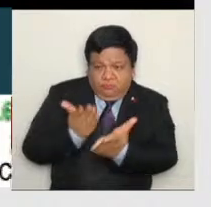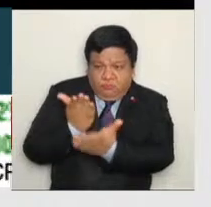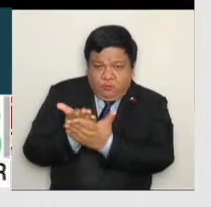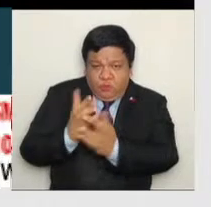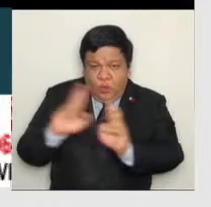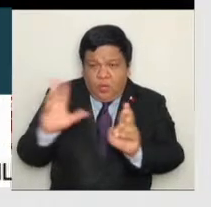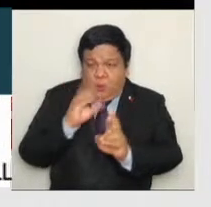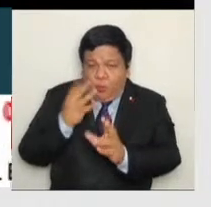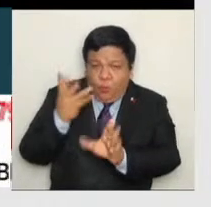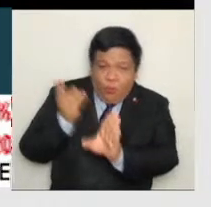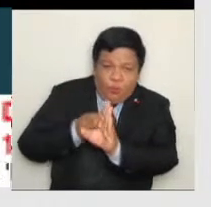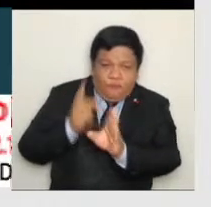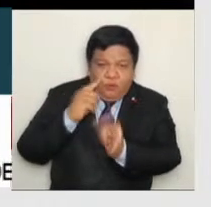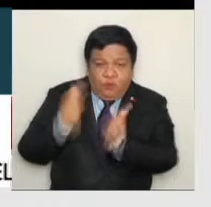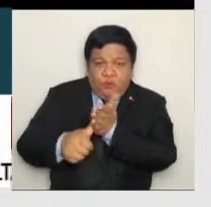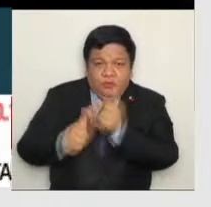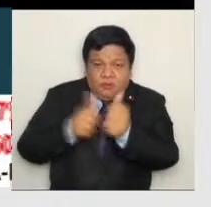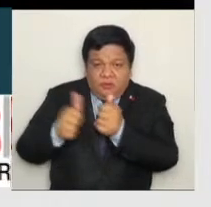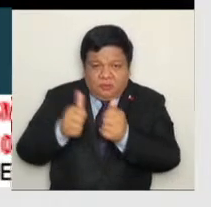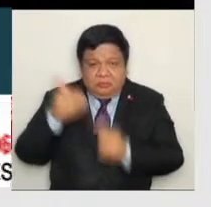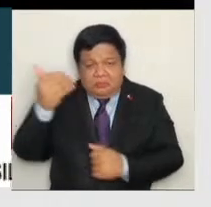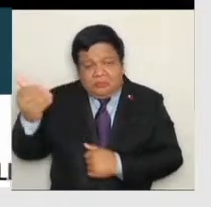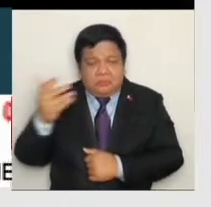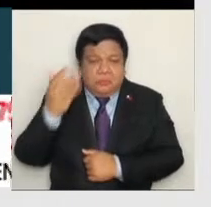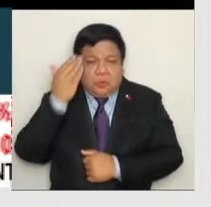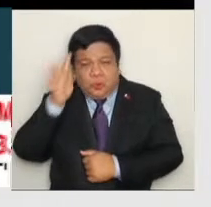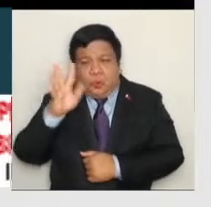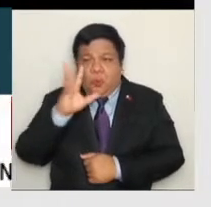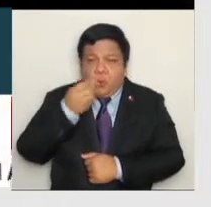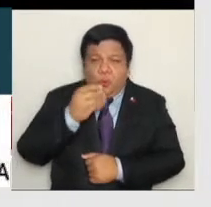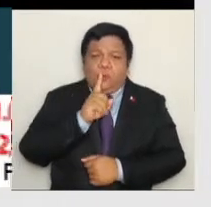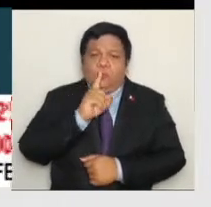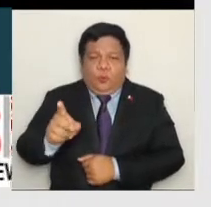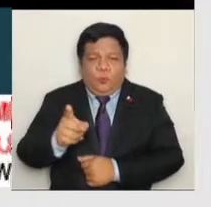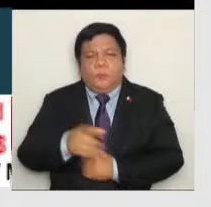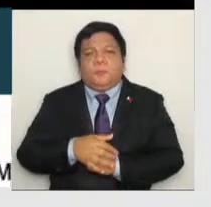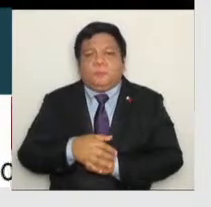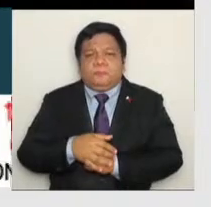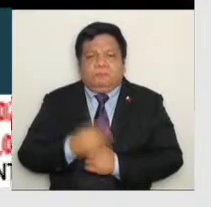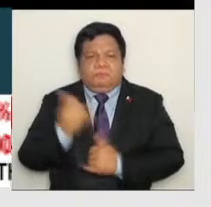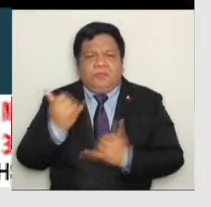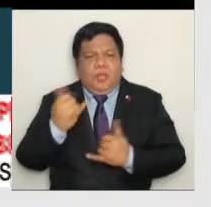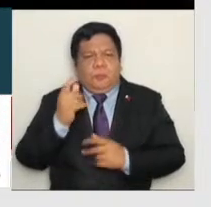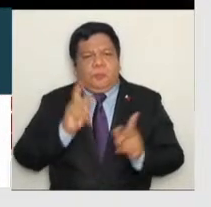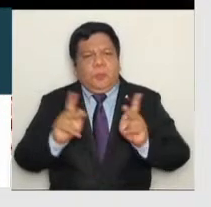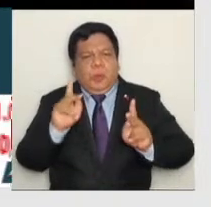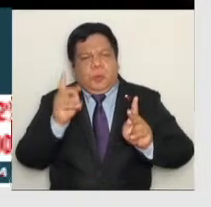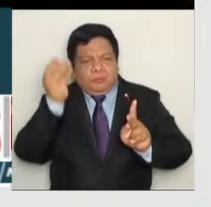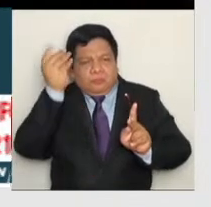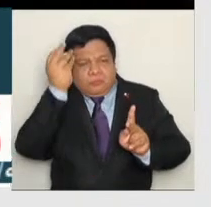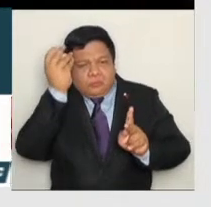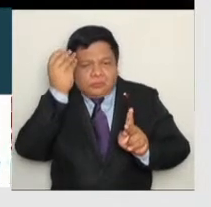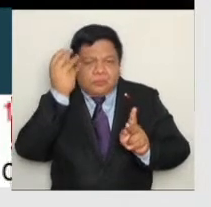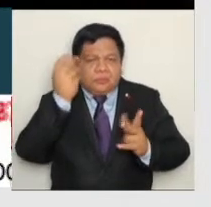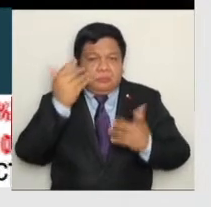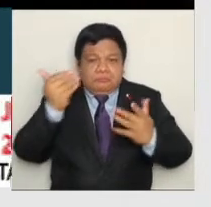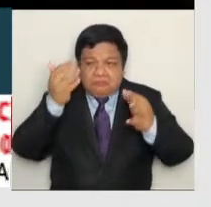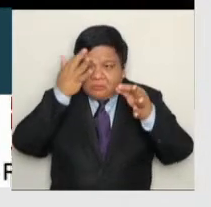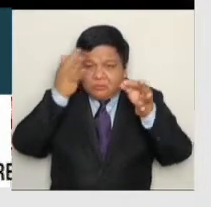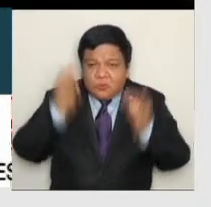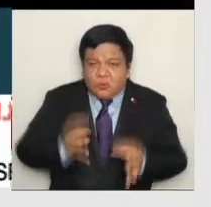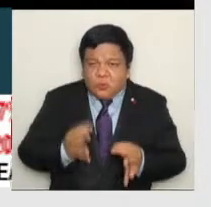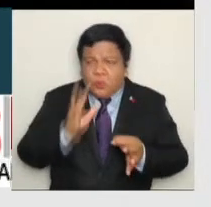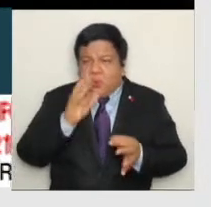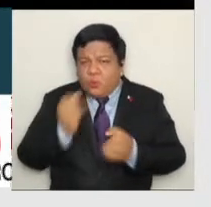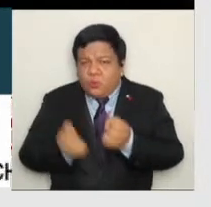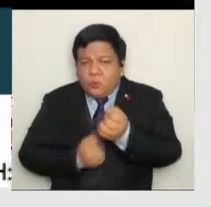who in reality will be running. And I think that's the question in everyone's minds. No? Before they can even make up their mind who they're going to support,